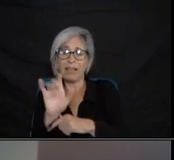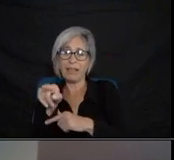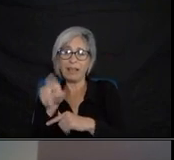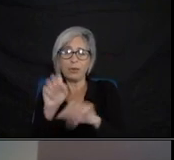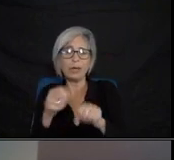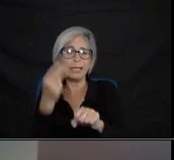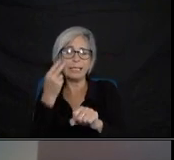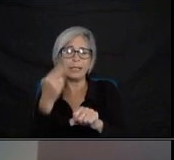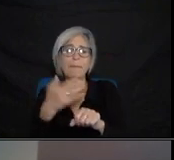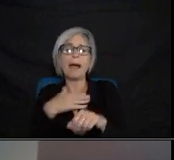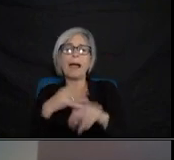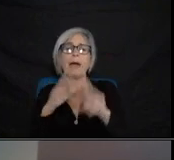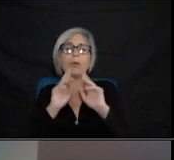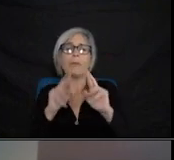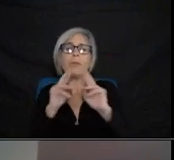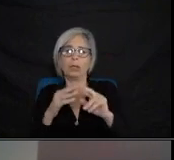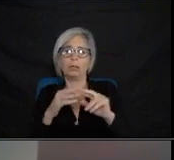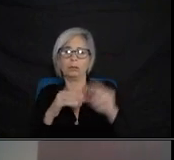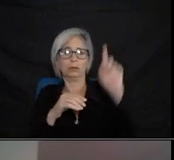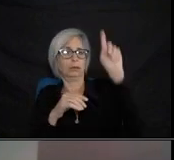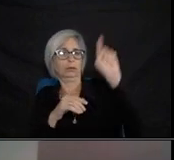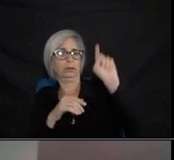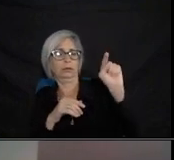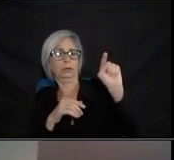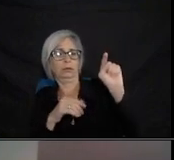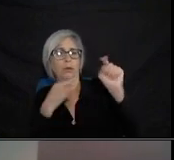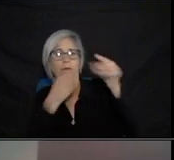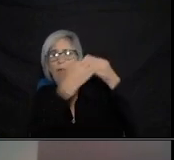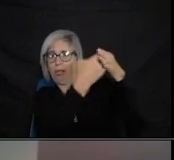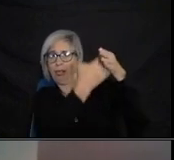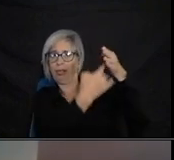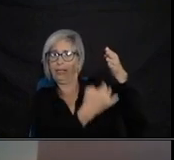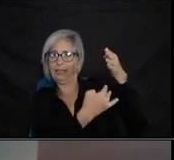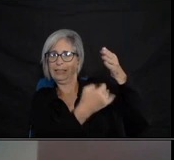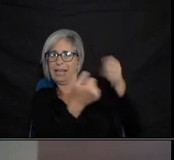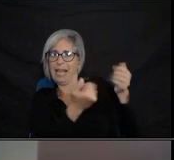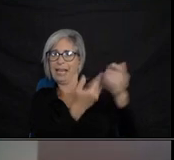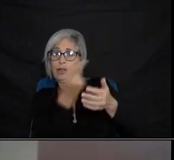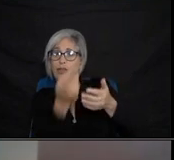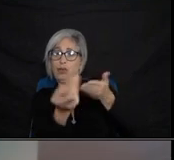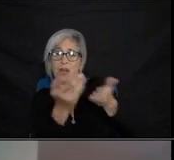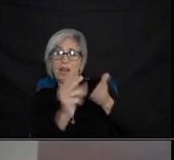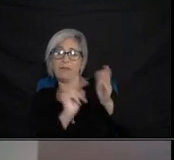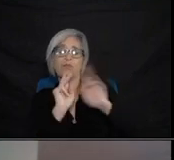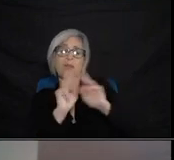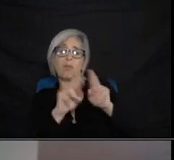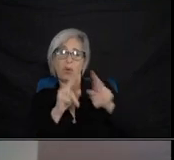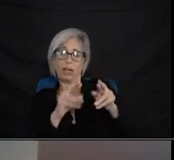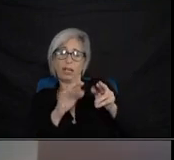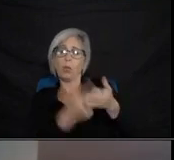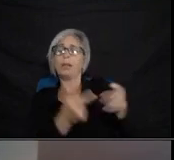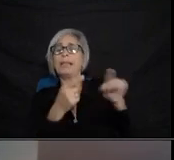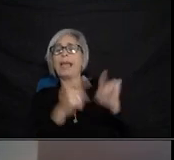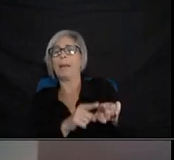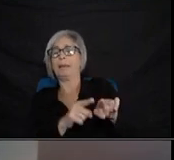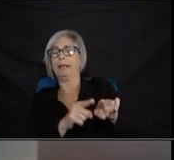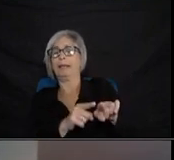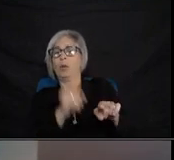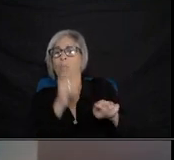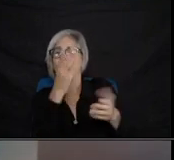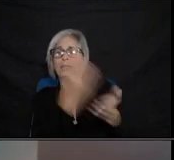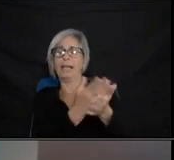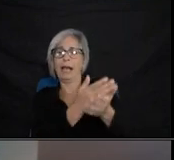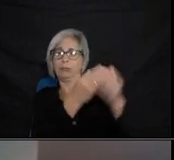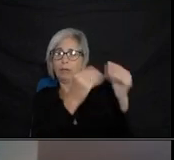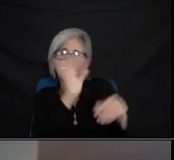see where it says My Reports. Right there, you'll have a list of anything that you reported with the status. So there you have a one-stop shop. You hit that button, you